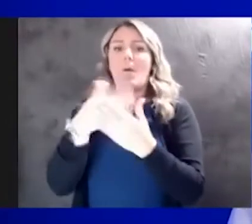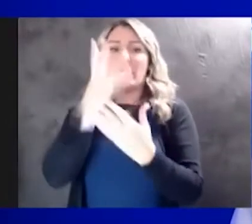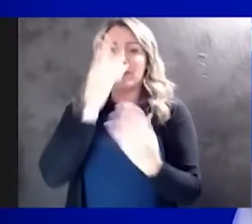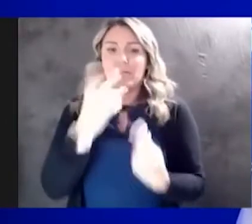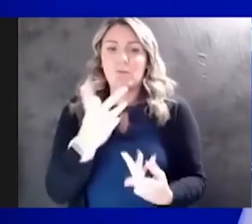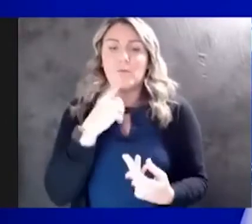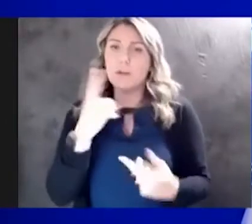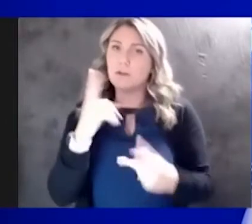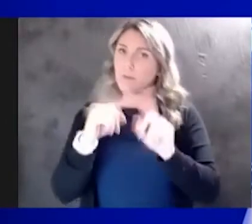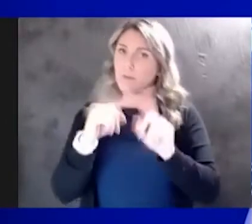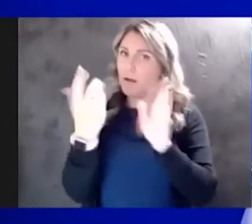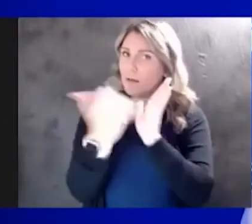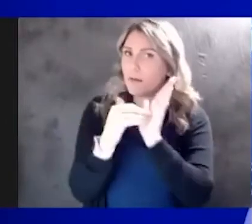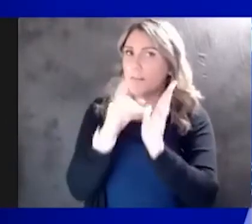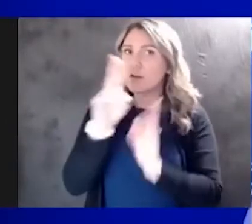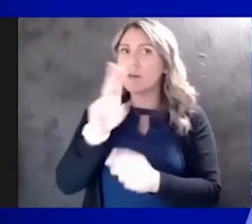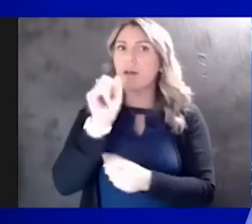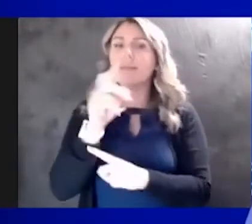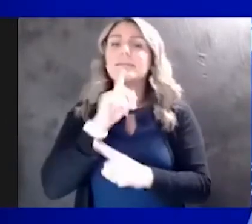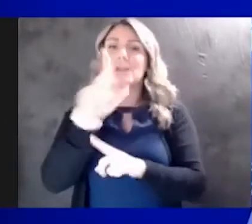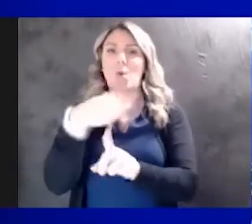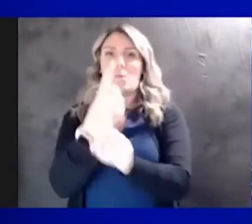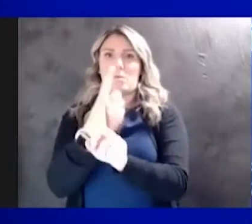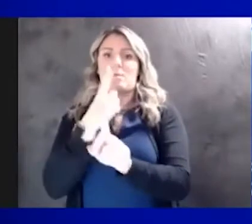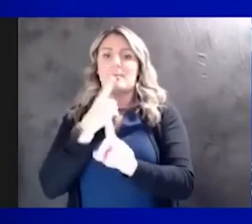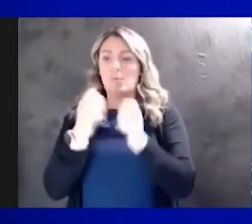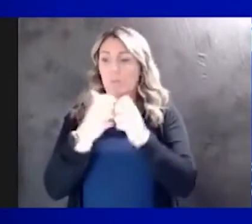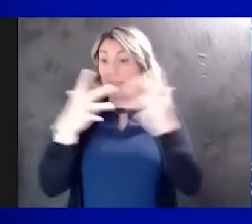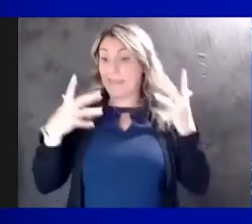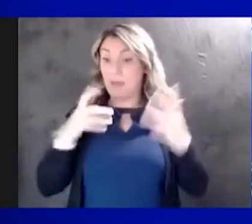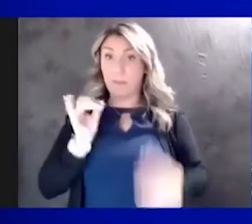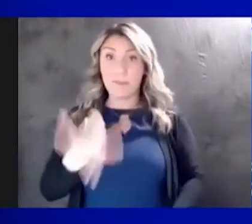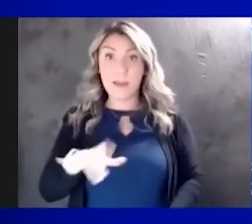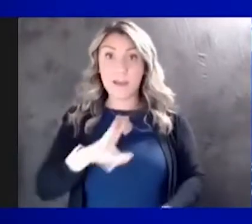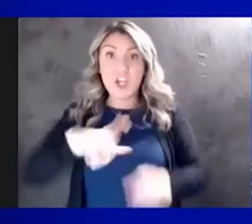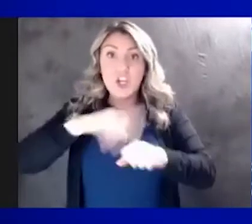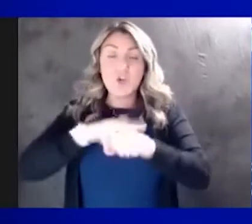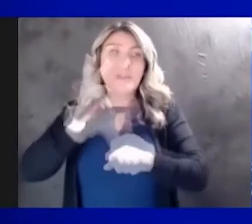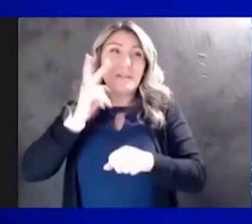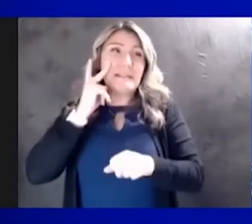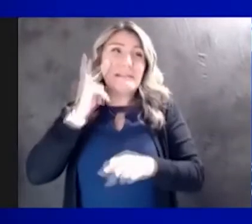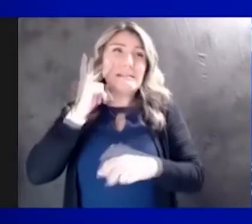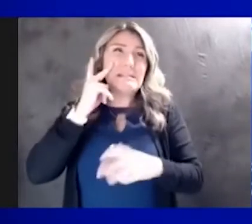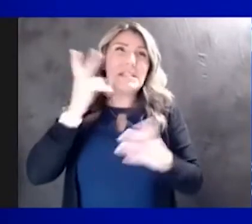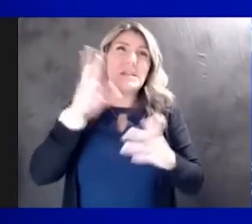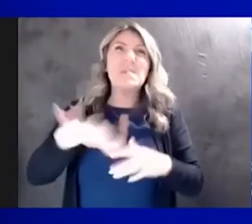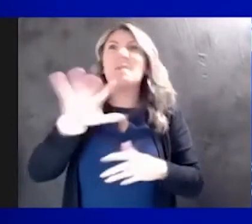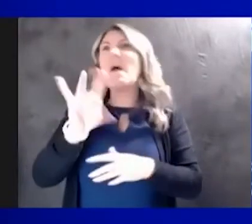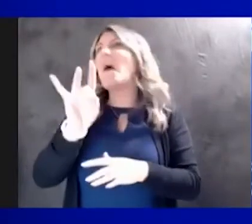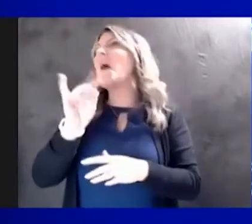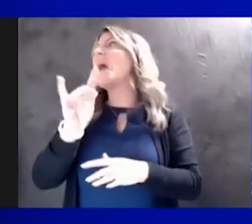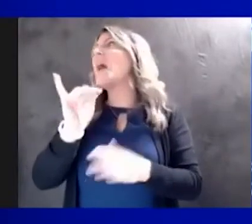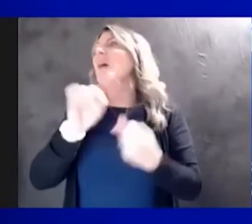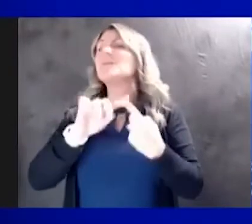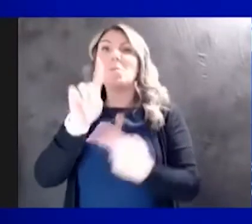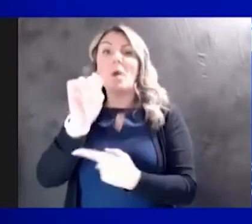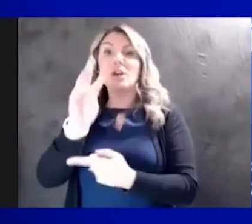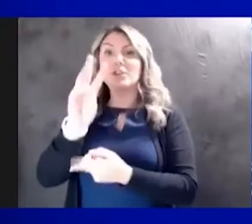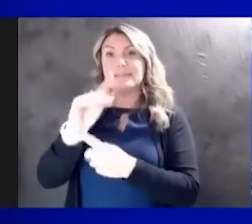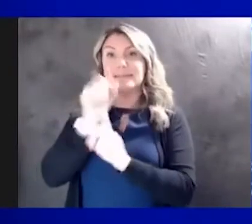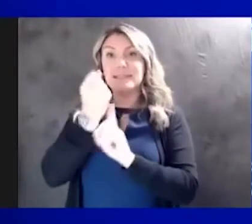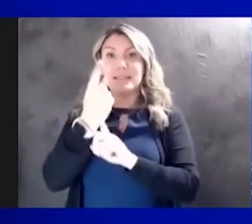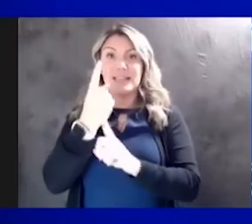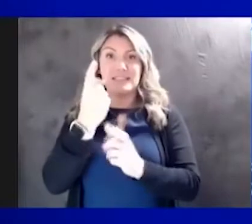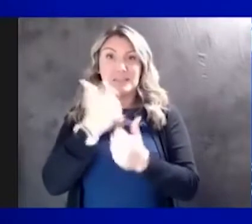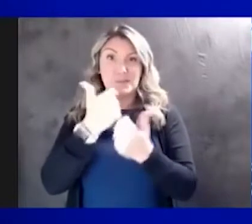the United States alone, without this, normally see 80 to 160 cases per week, so this is nothing new, and many,